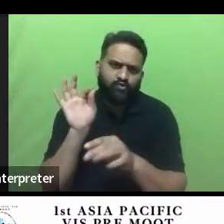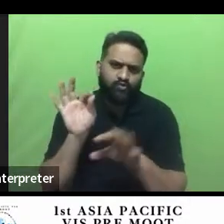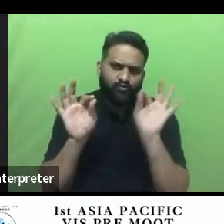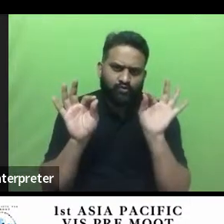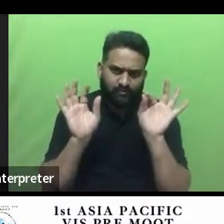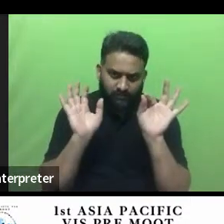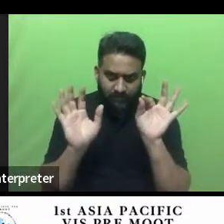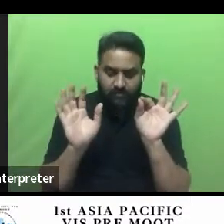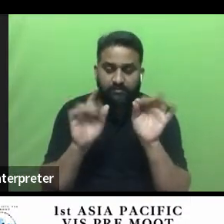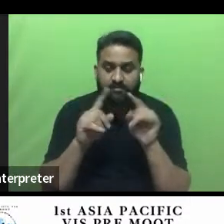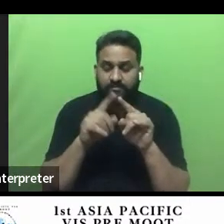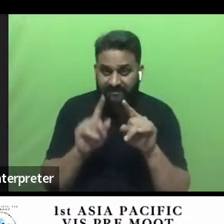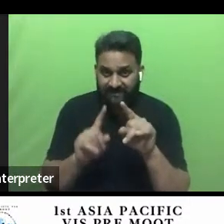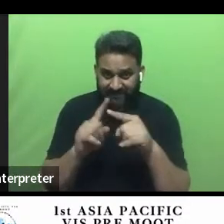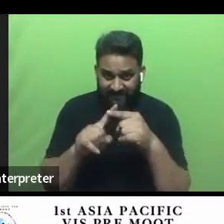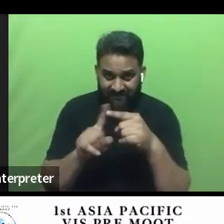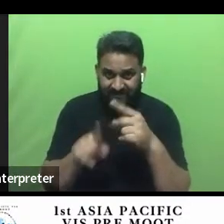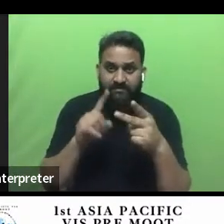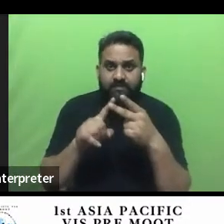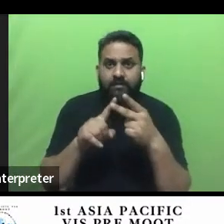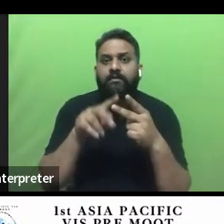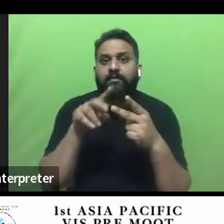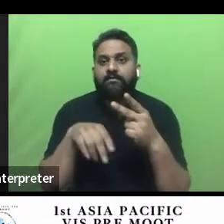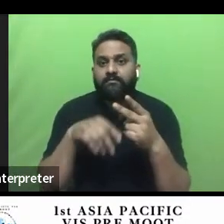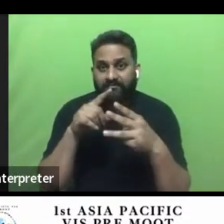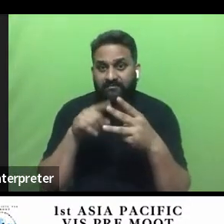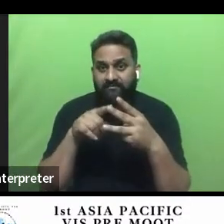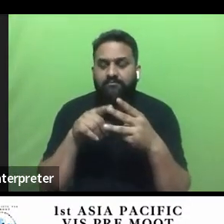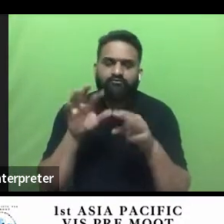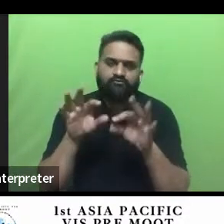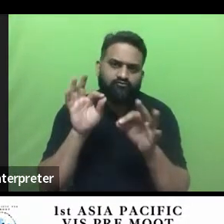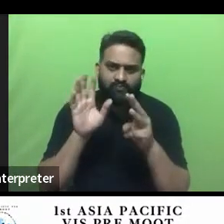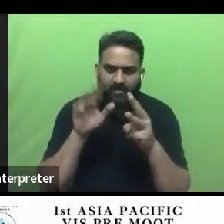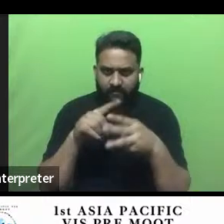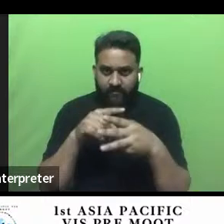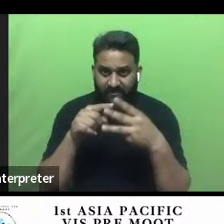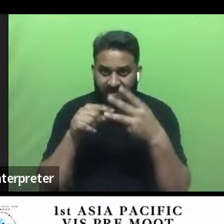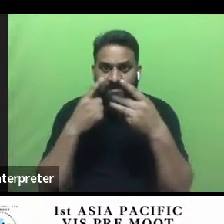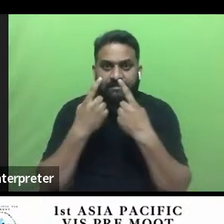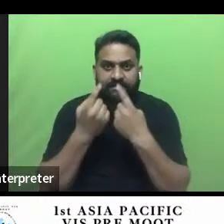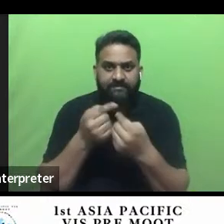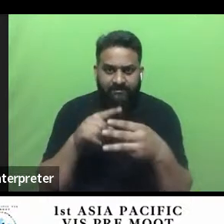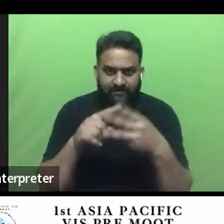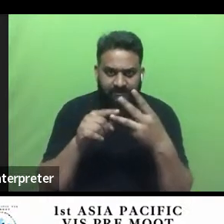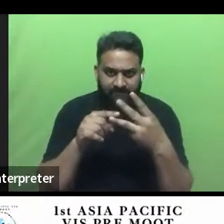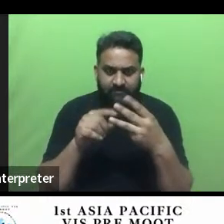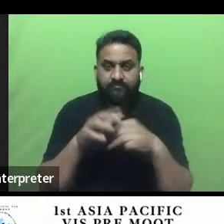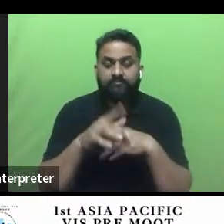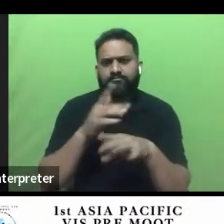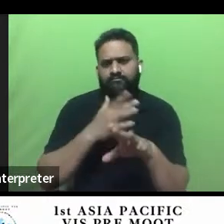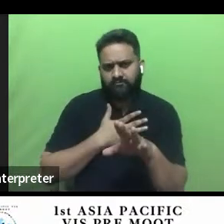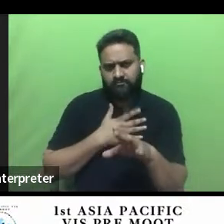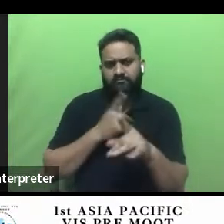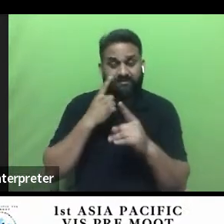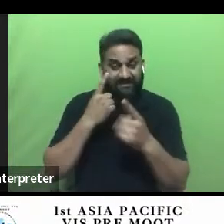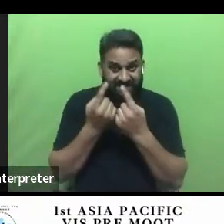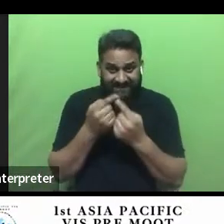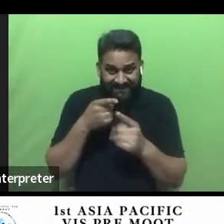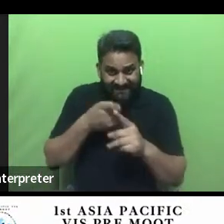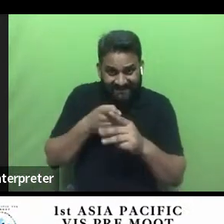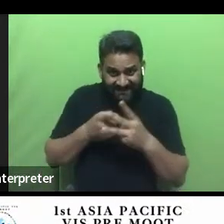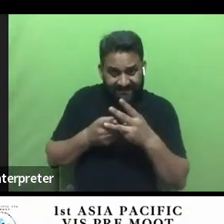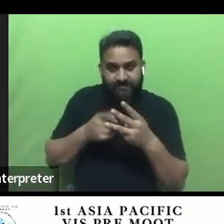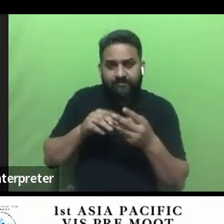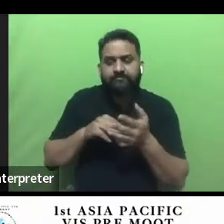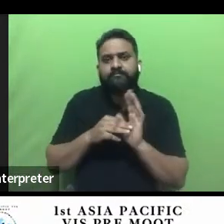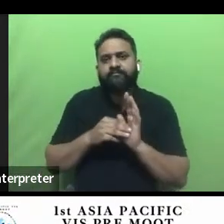the second step under the 3-step test. It is our position that according to this test, the law of Mediterranean was